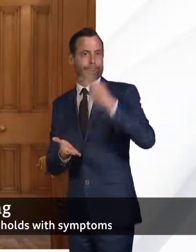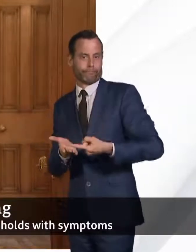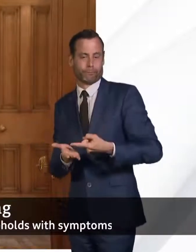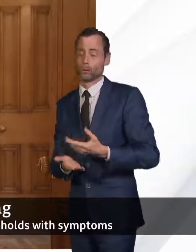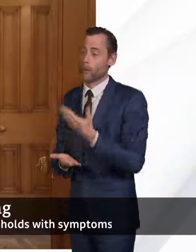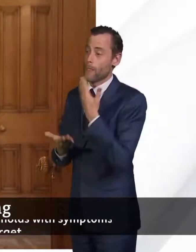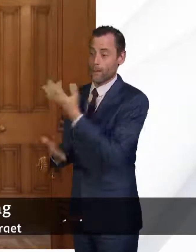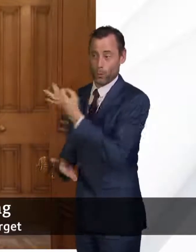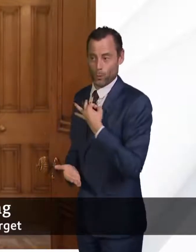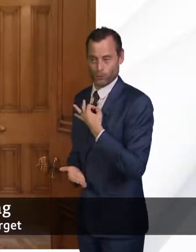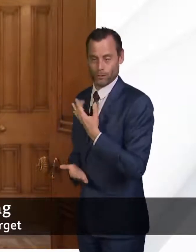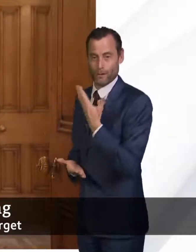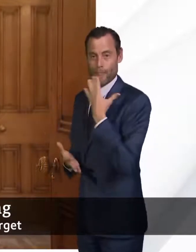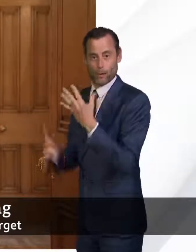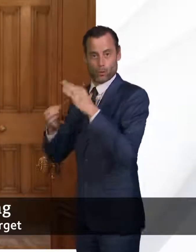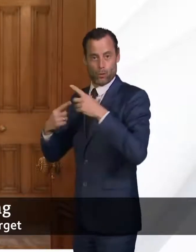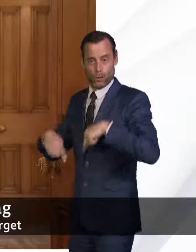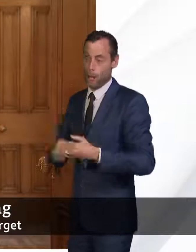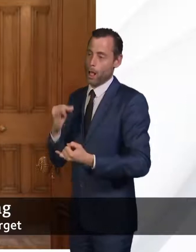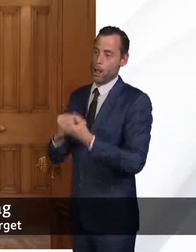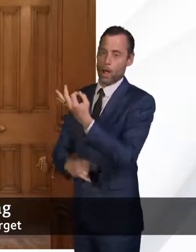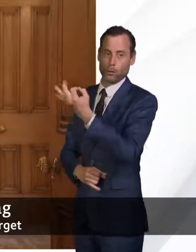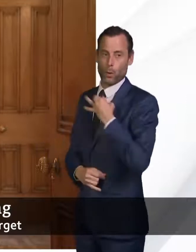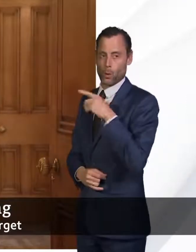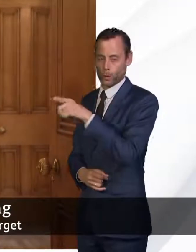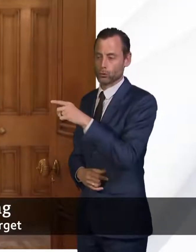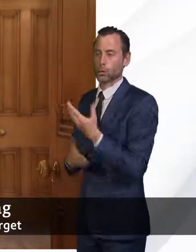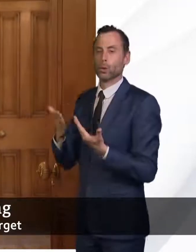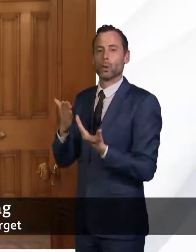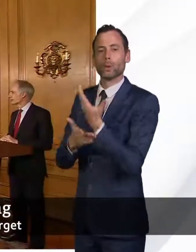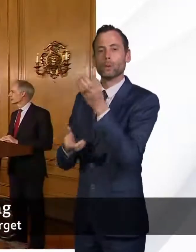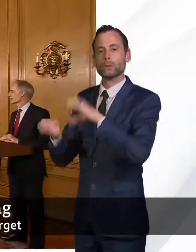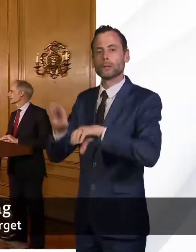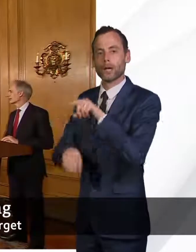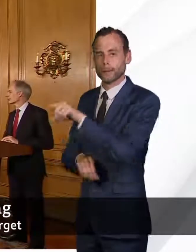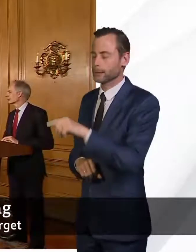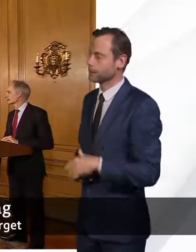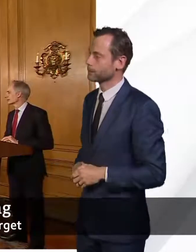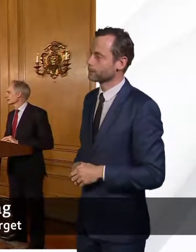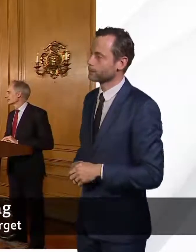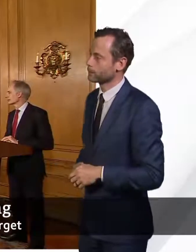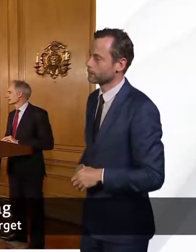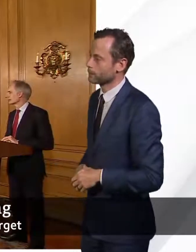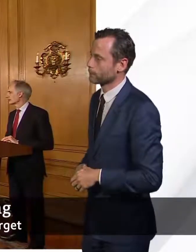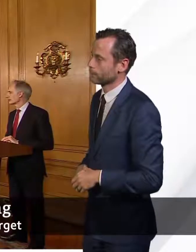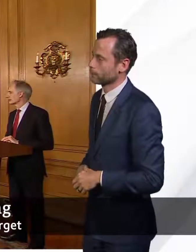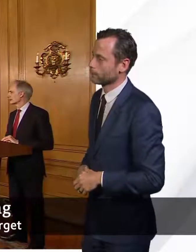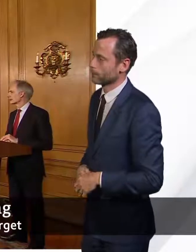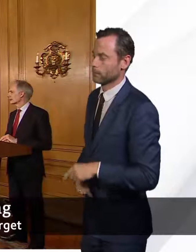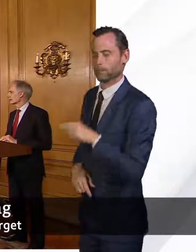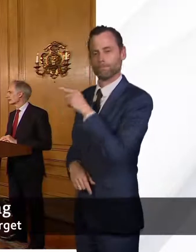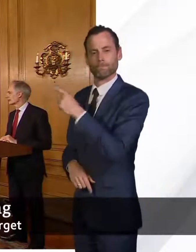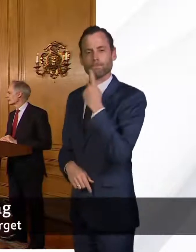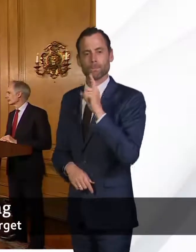Chris. Appreciate it. Finally, Adam Vaughan from The New Scientist. Hi. You said you're recruiting